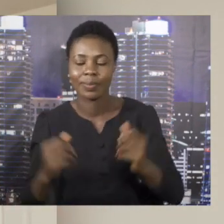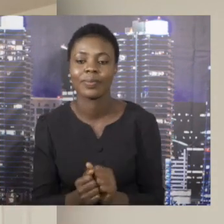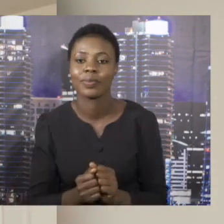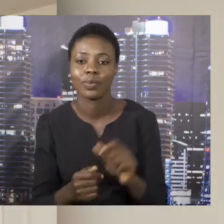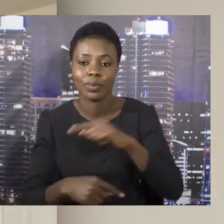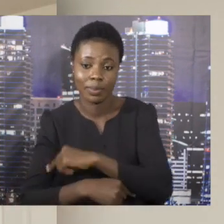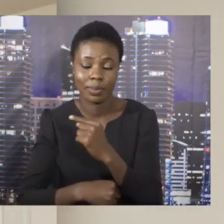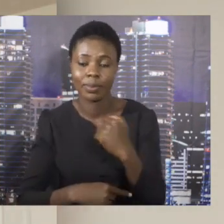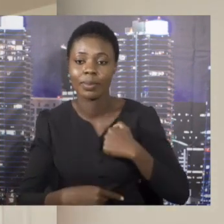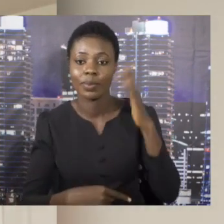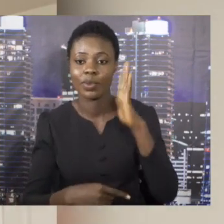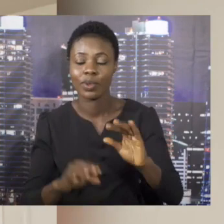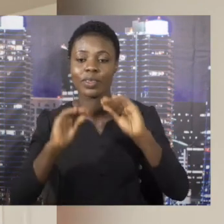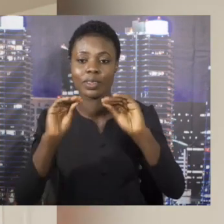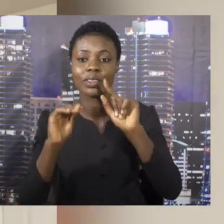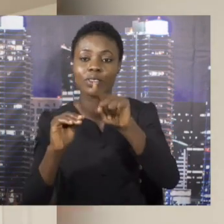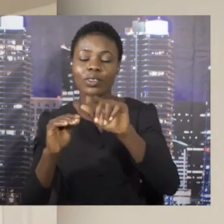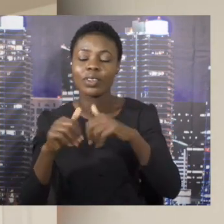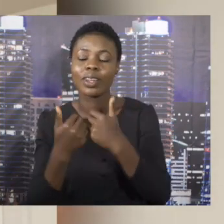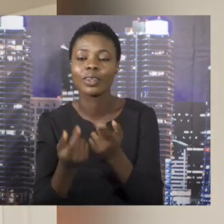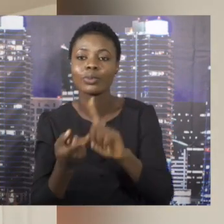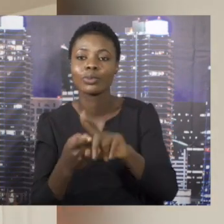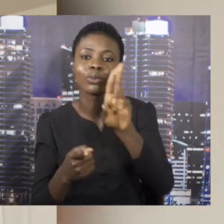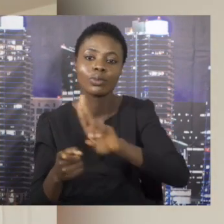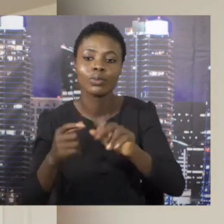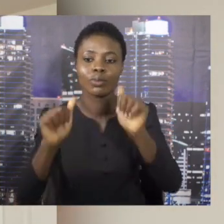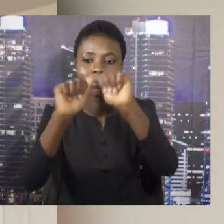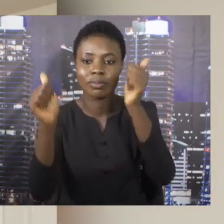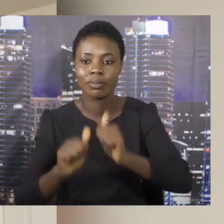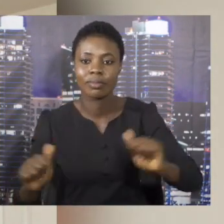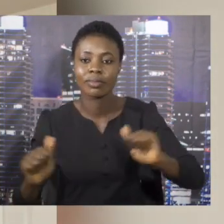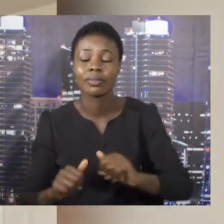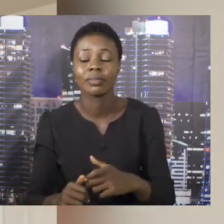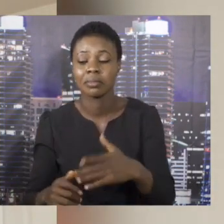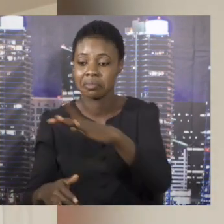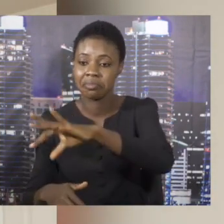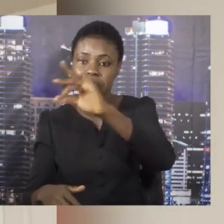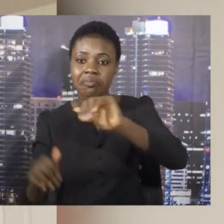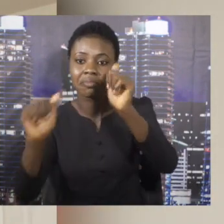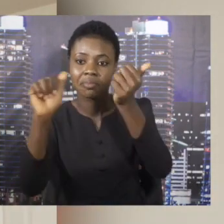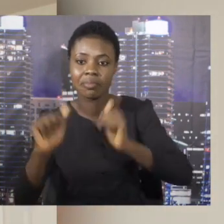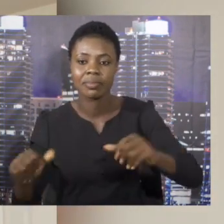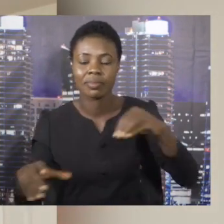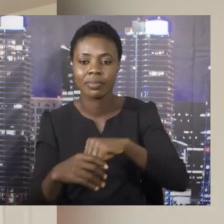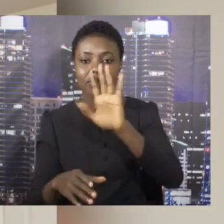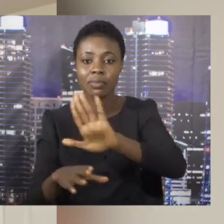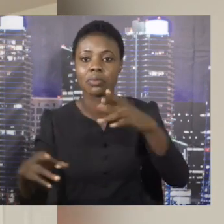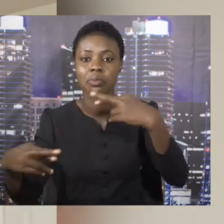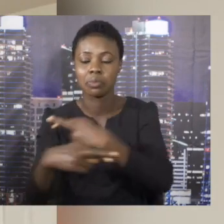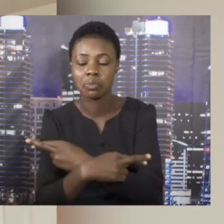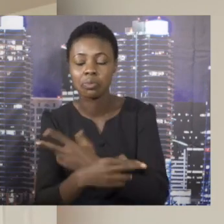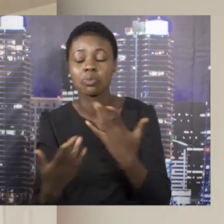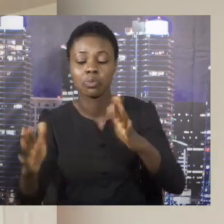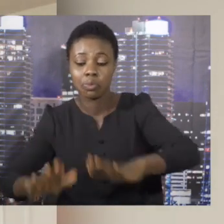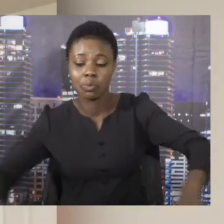you on how to use shapes. I will find shapes around you by observing objects within your room, within